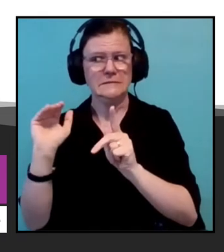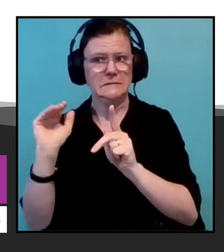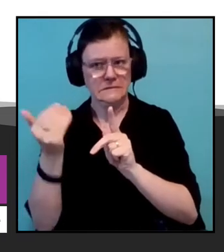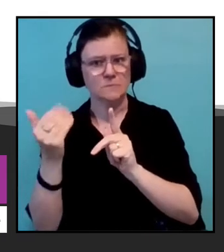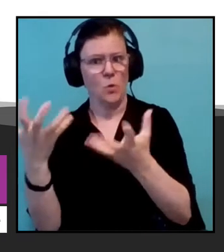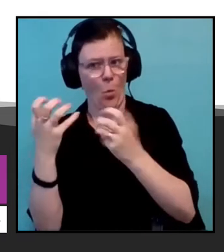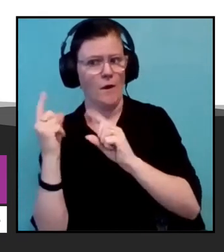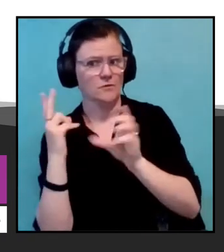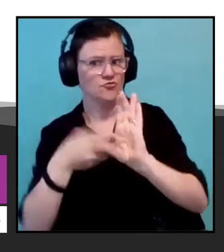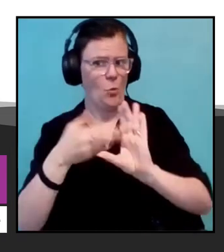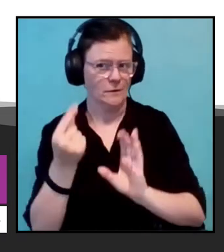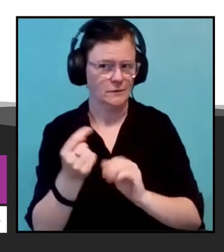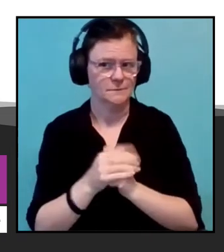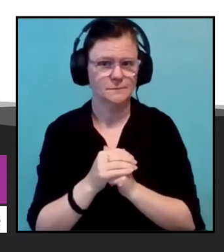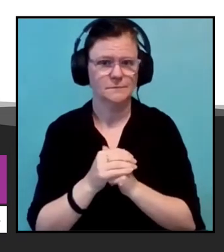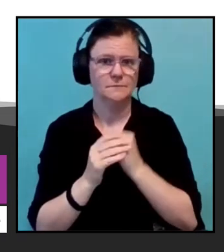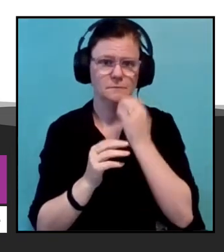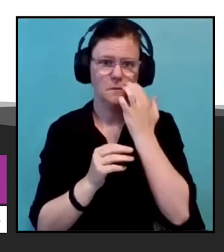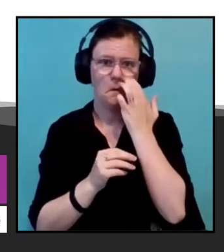slide.